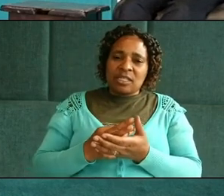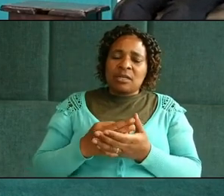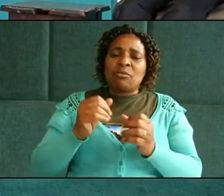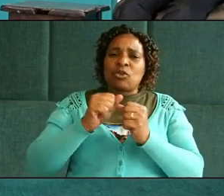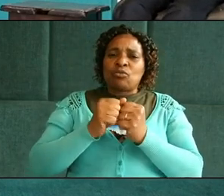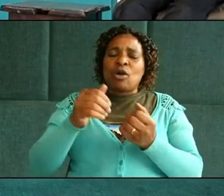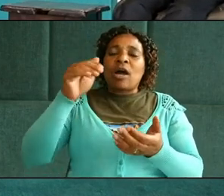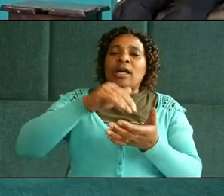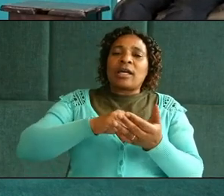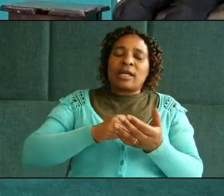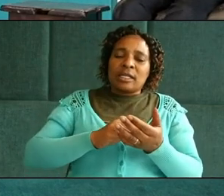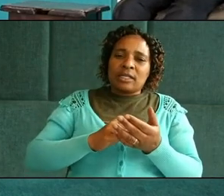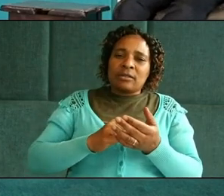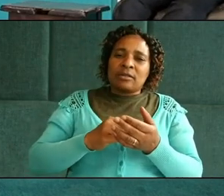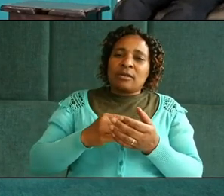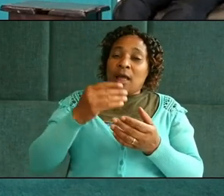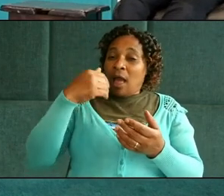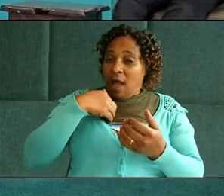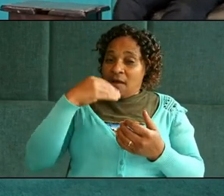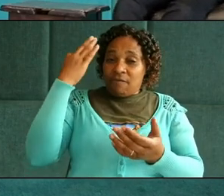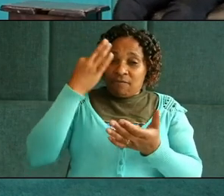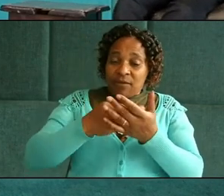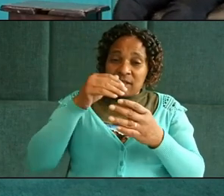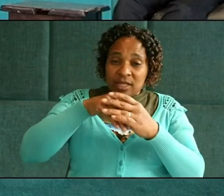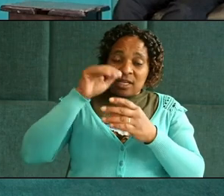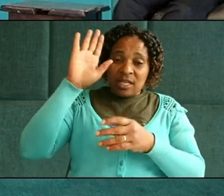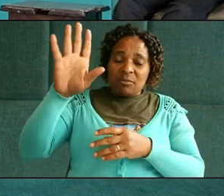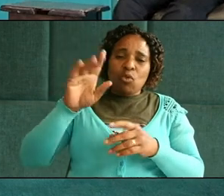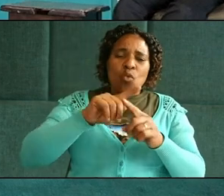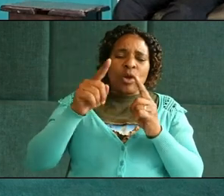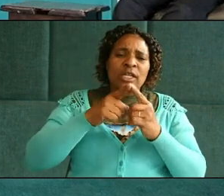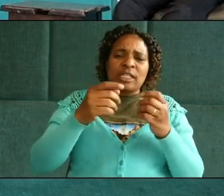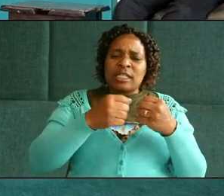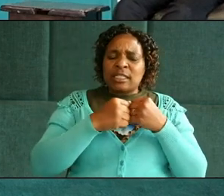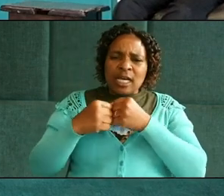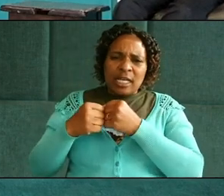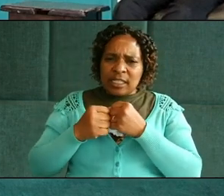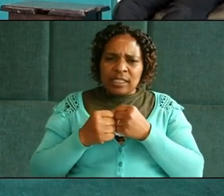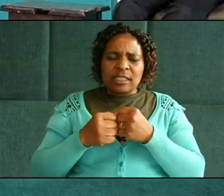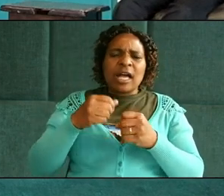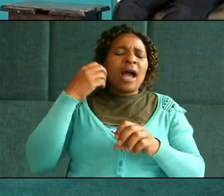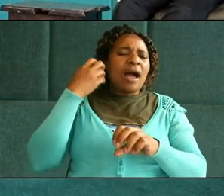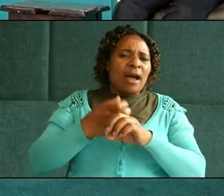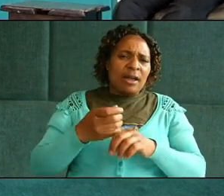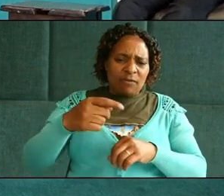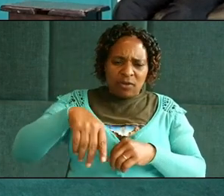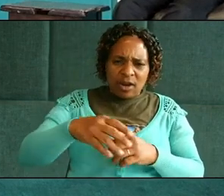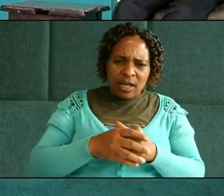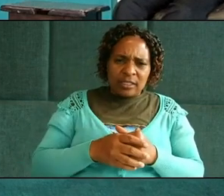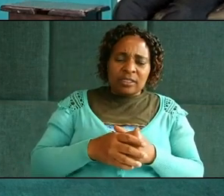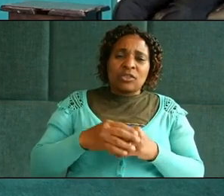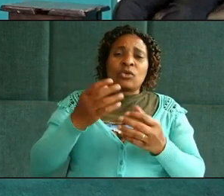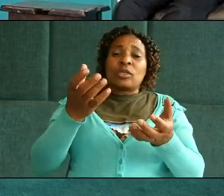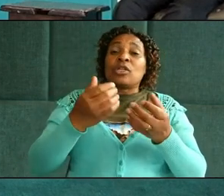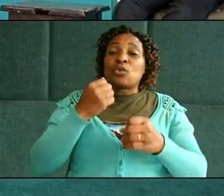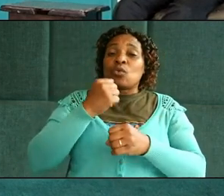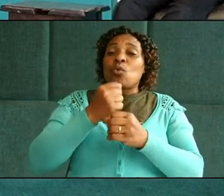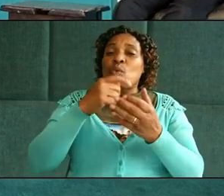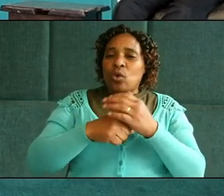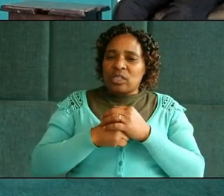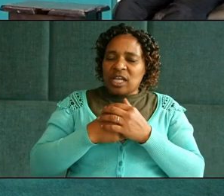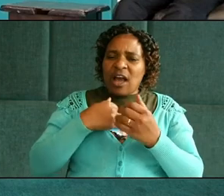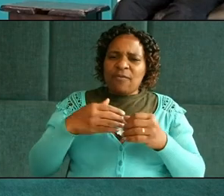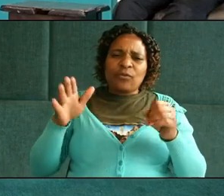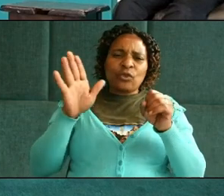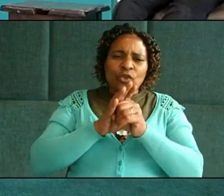like again into us like we should have faith in Him. When challenges are, we feel like they're too hard for us, the only thing that we need to do is to have